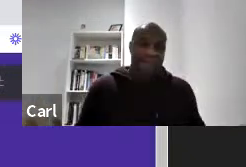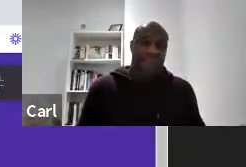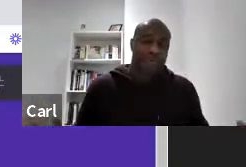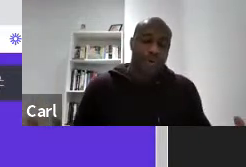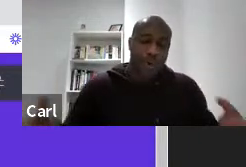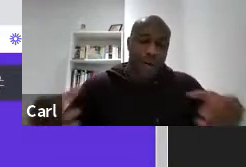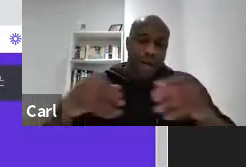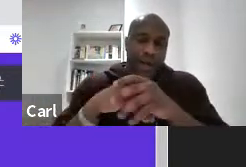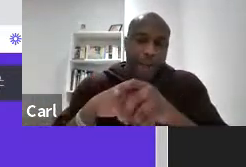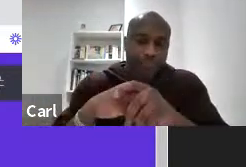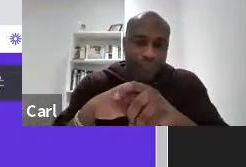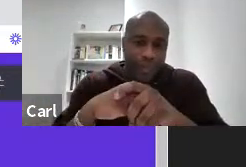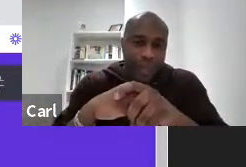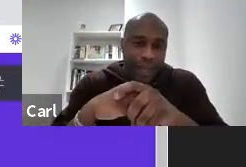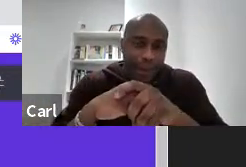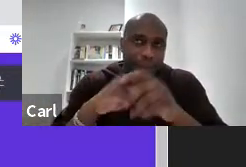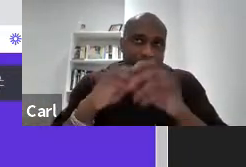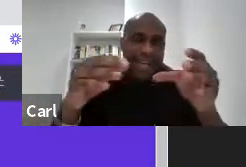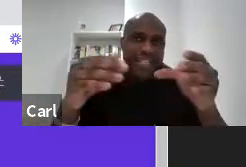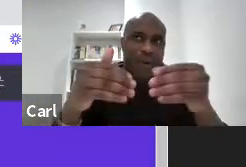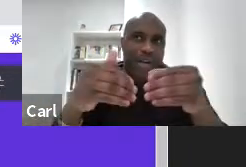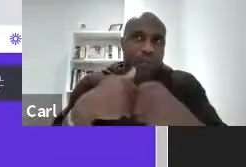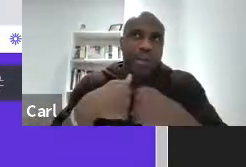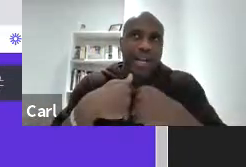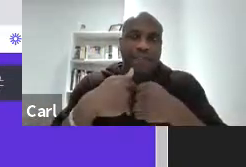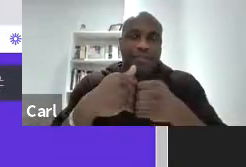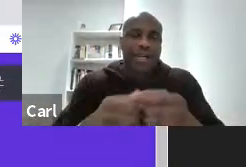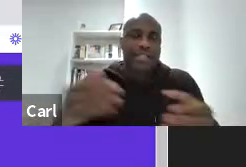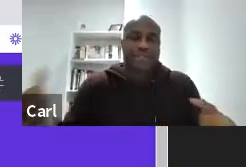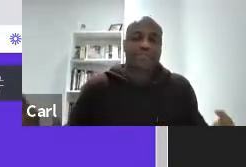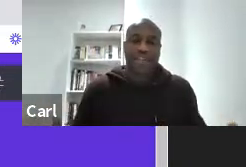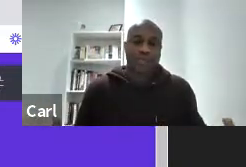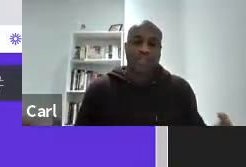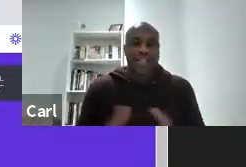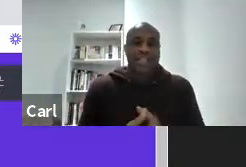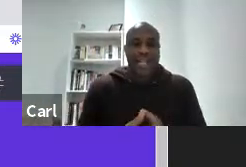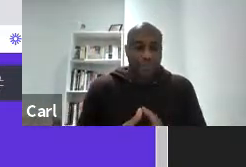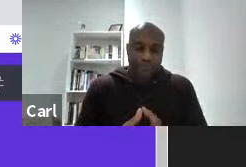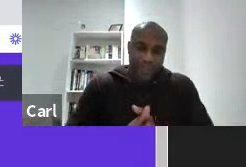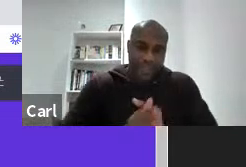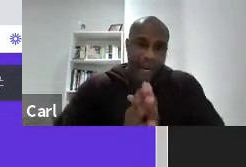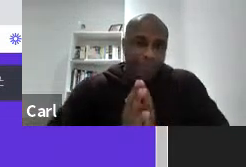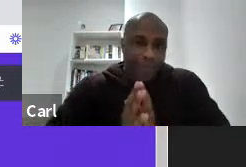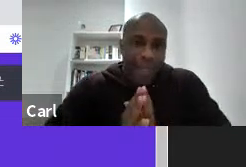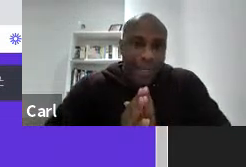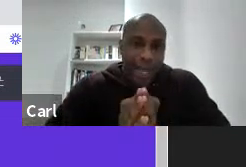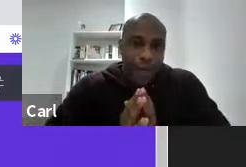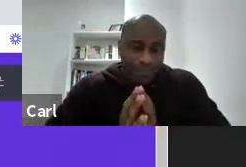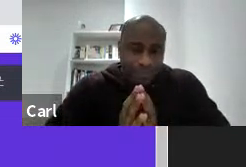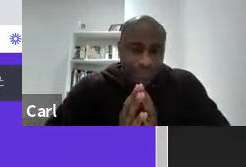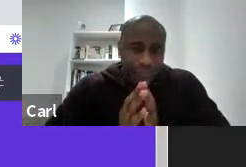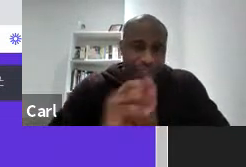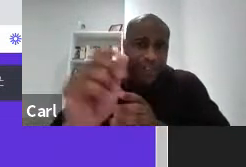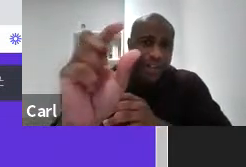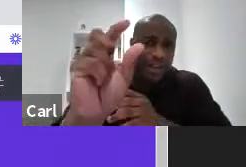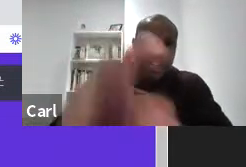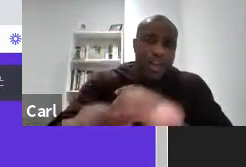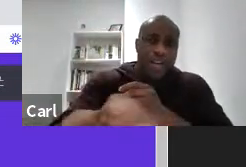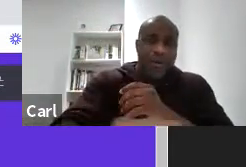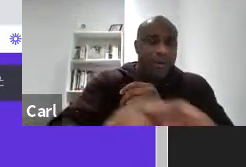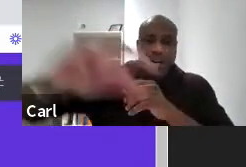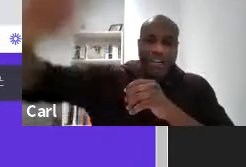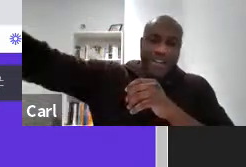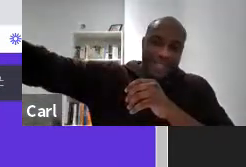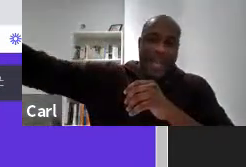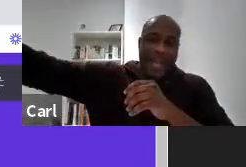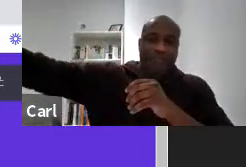very simple place where one can have a look at different restaurants to eat out. Okay, now the